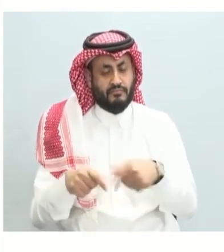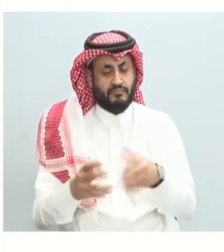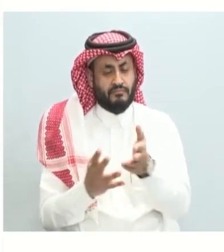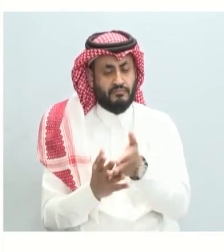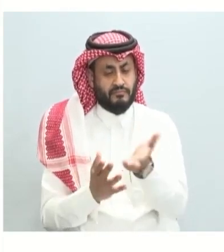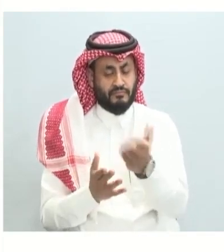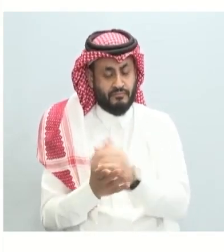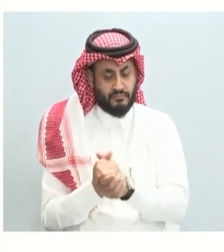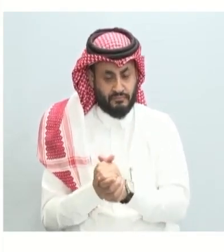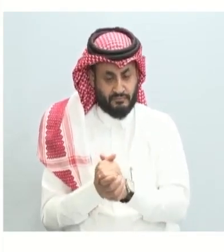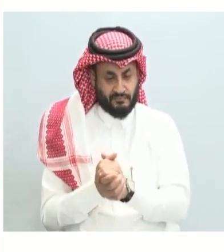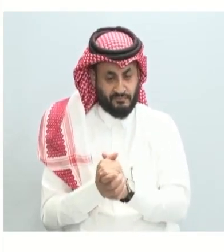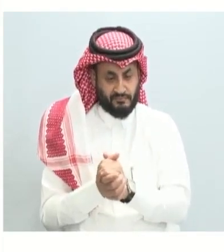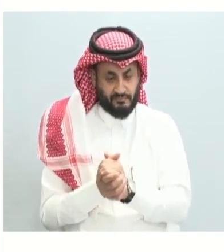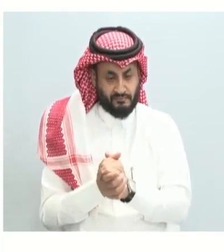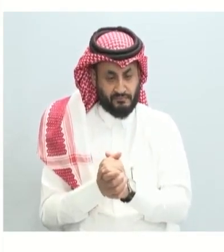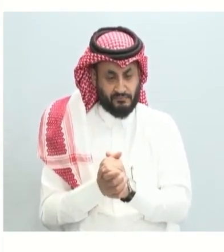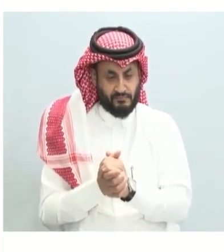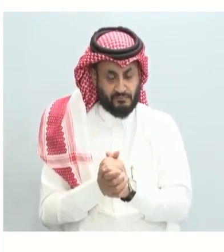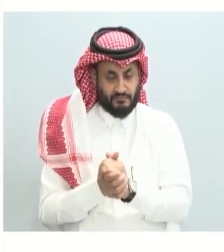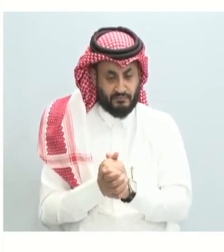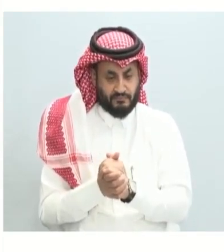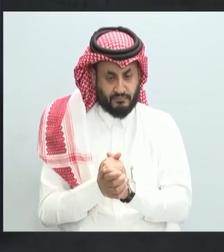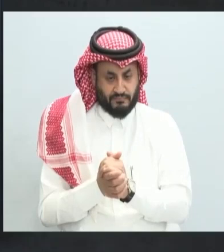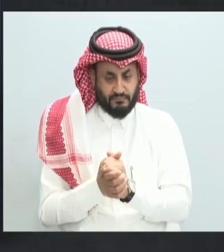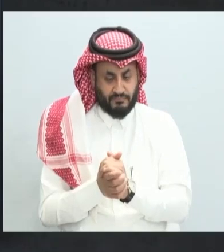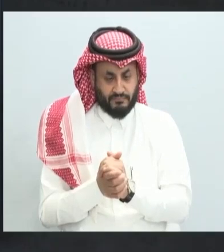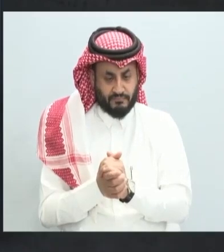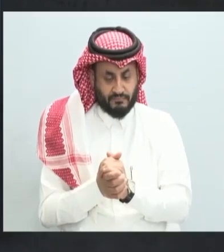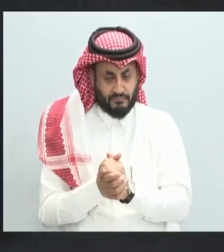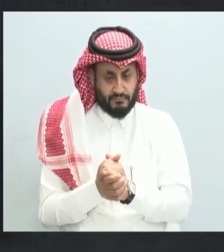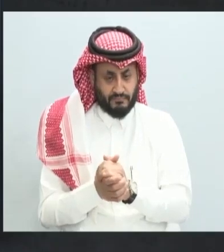part of this chant. As we said, we're going to listen